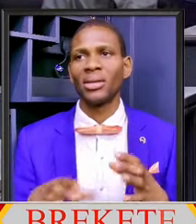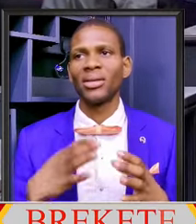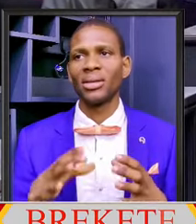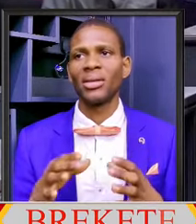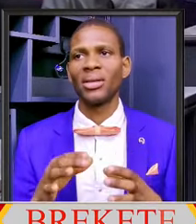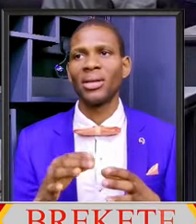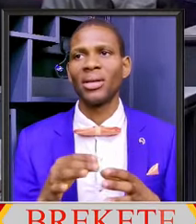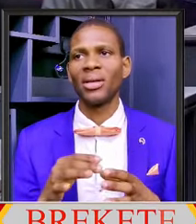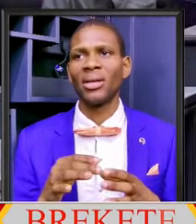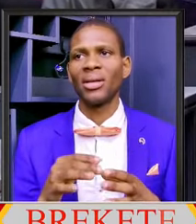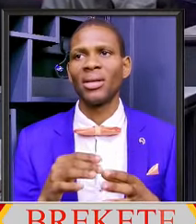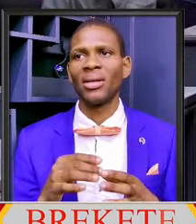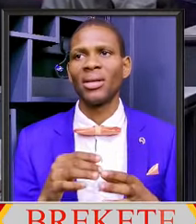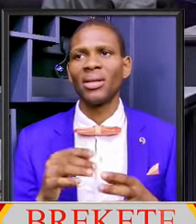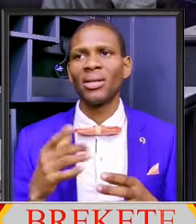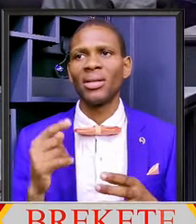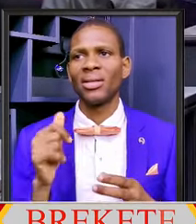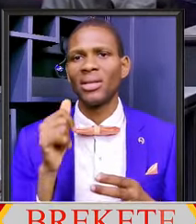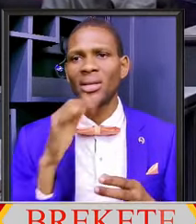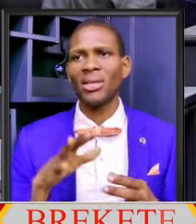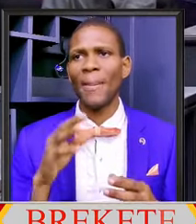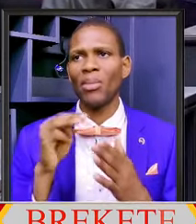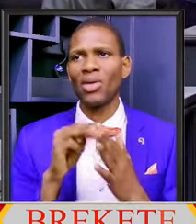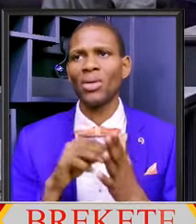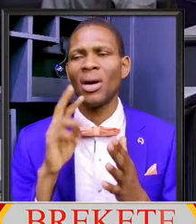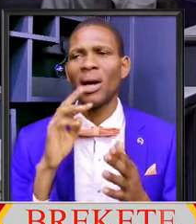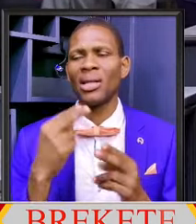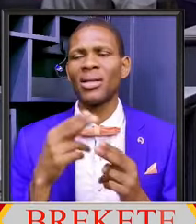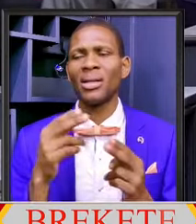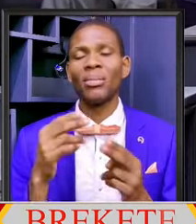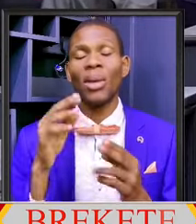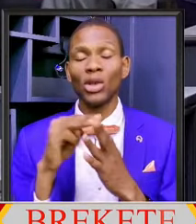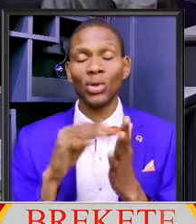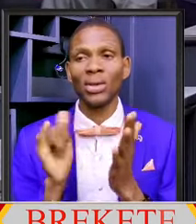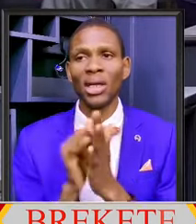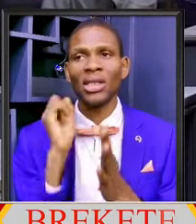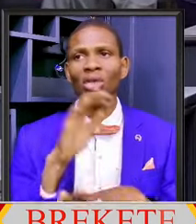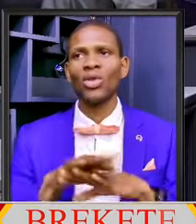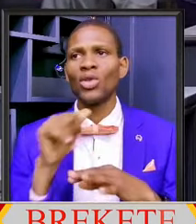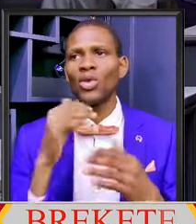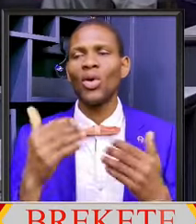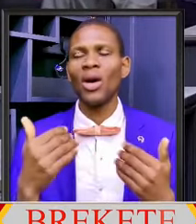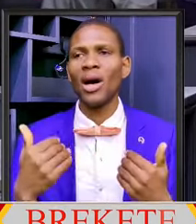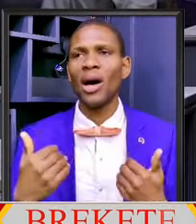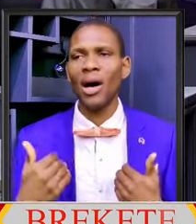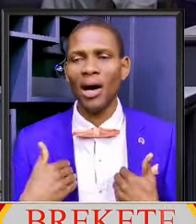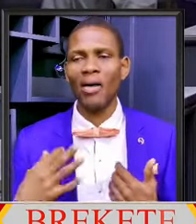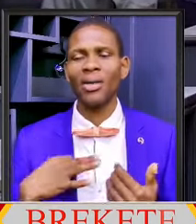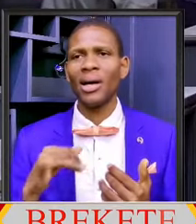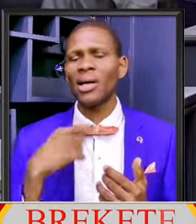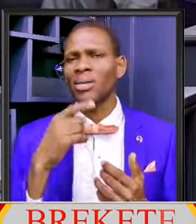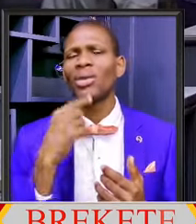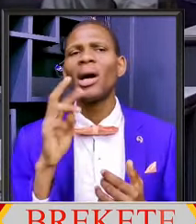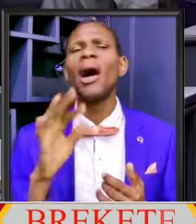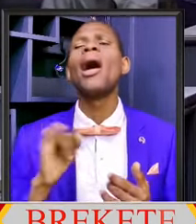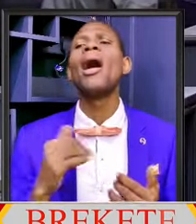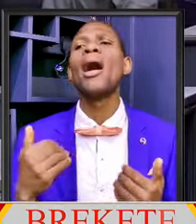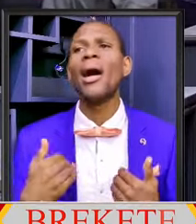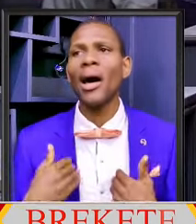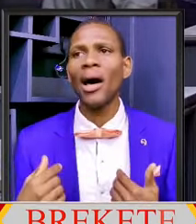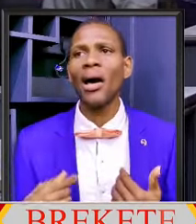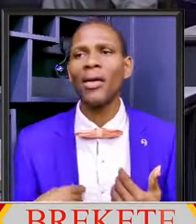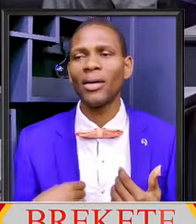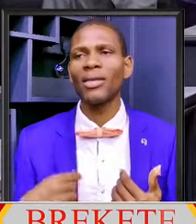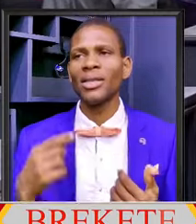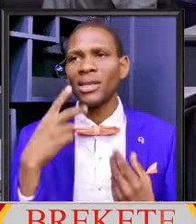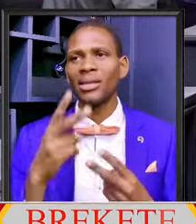case, when the lady mentioned that I don't have cloth. Hey! I say I have clothes. See, Ghana